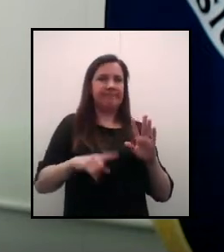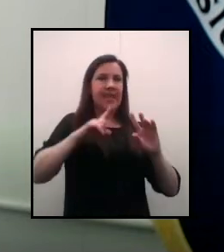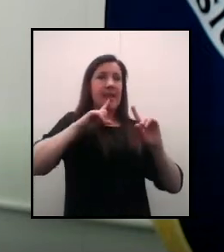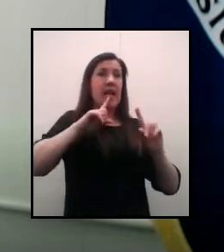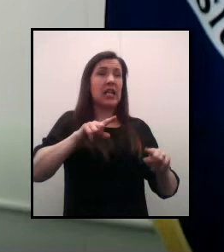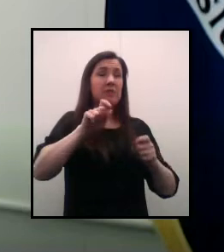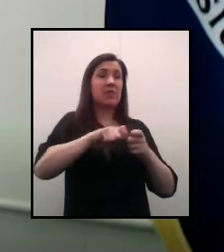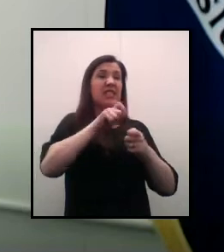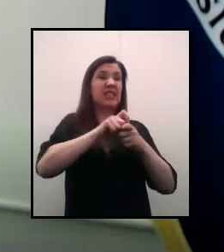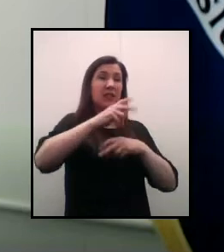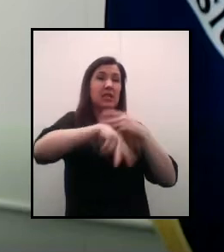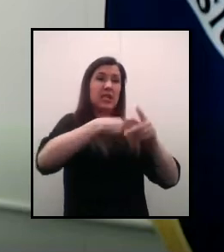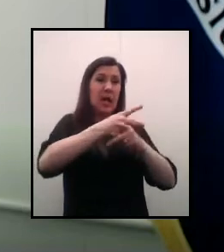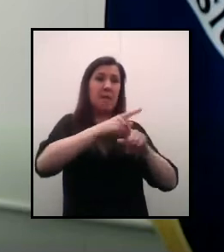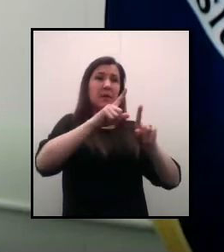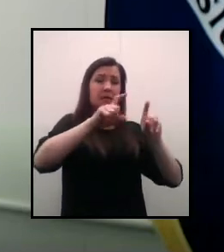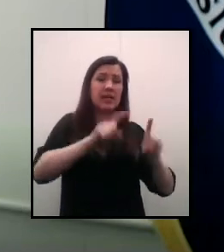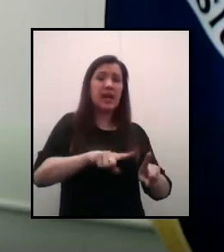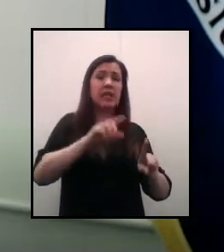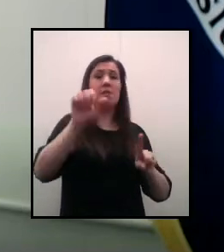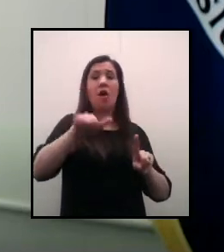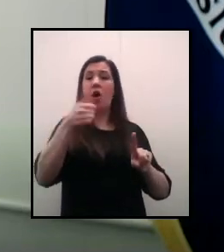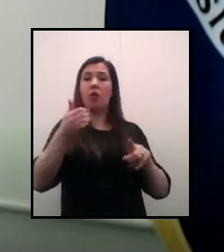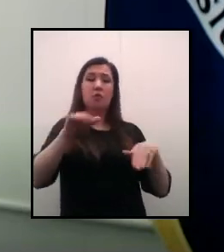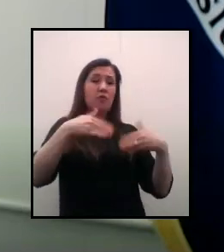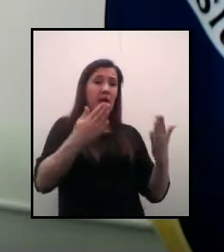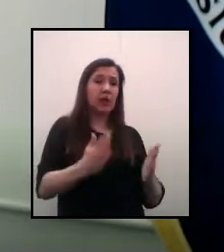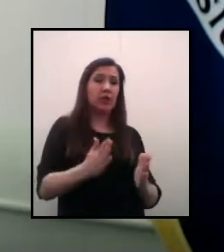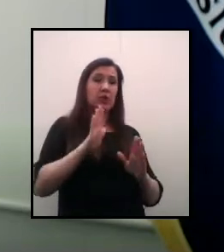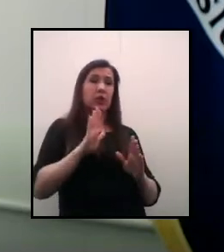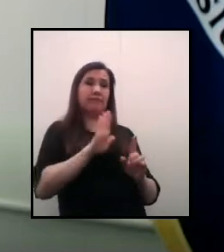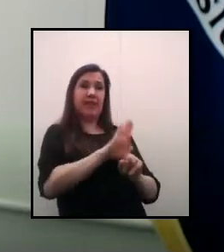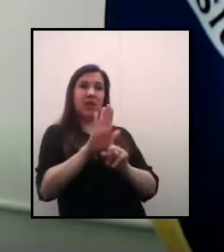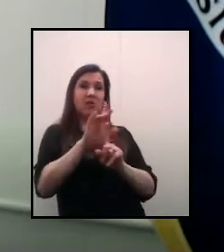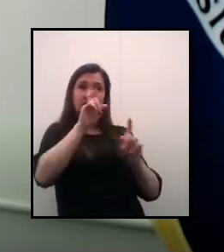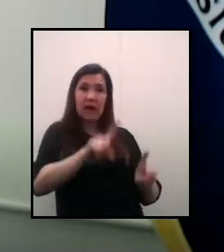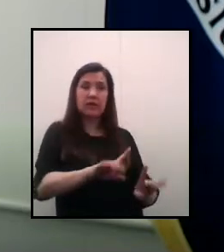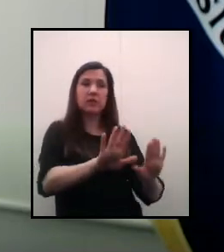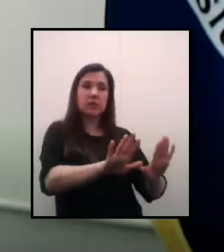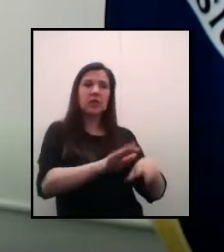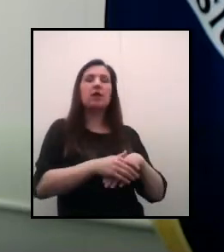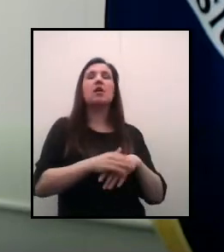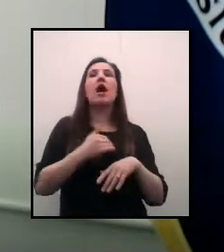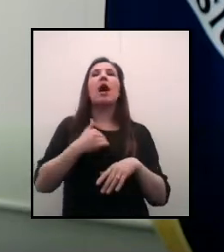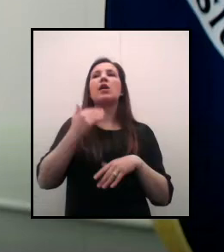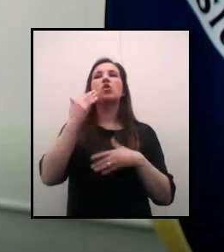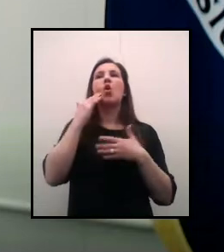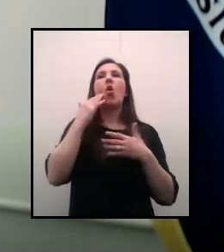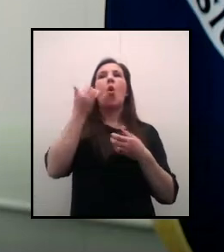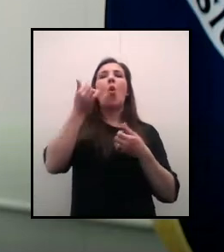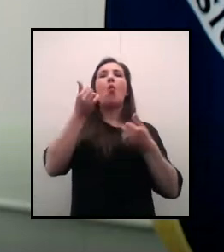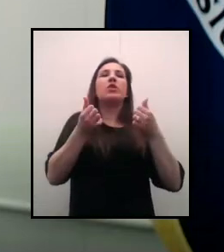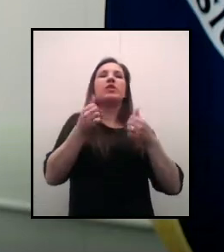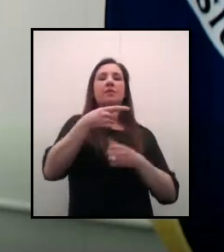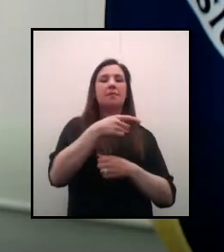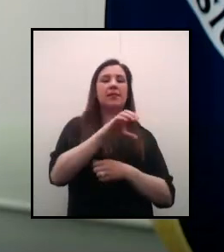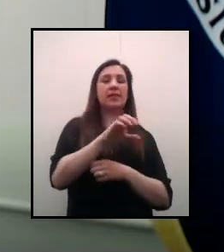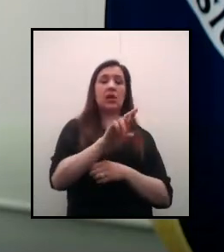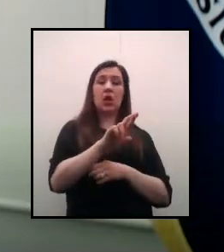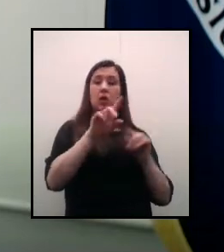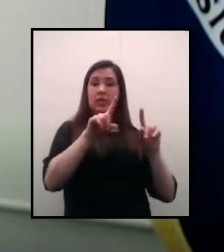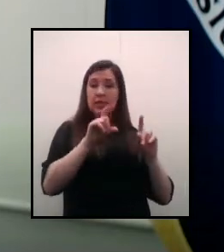type or brand of tests that other providers are using. I know that whichever PCR